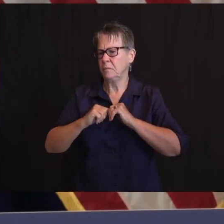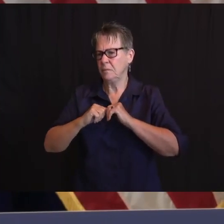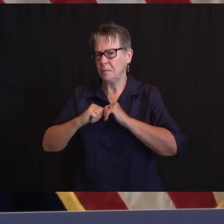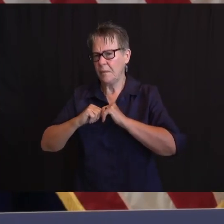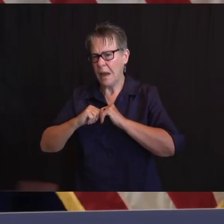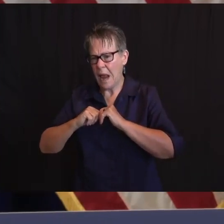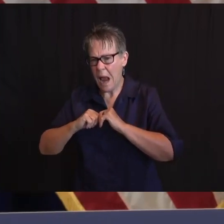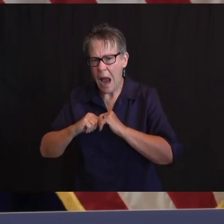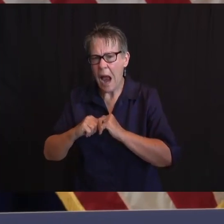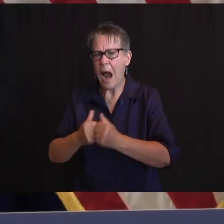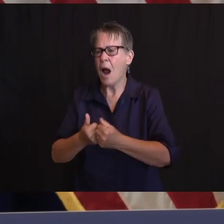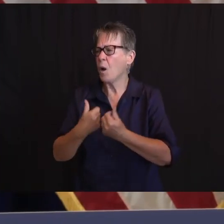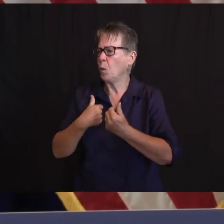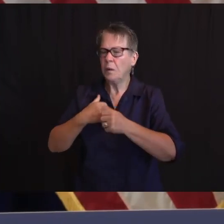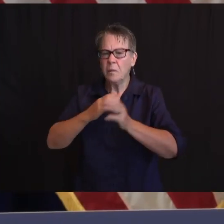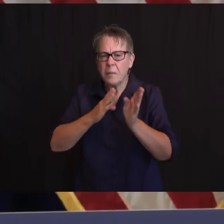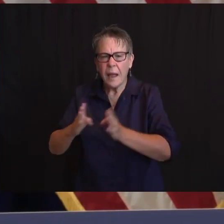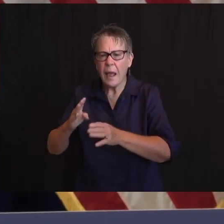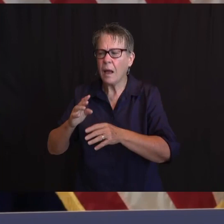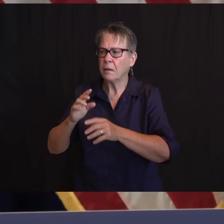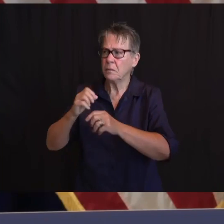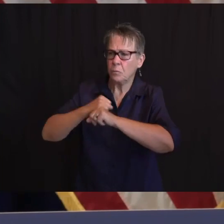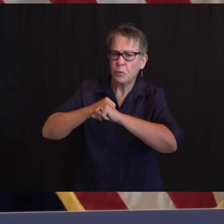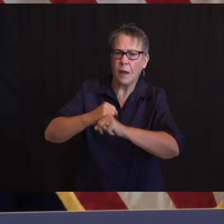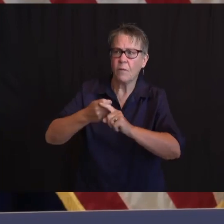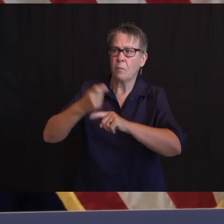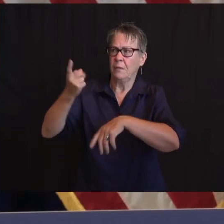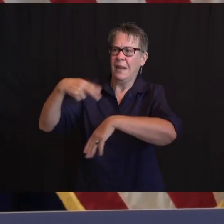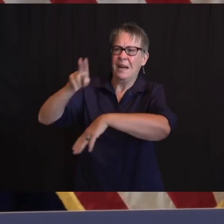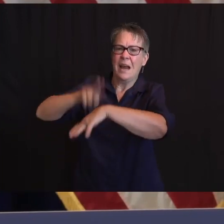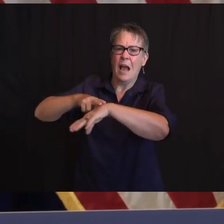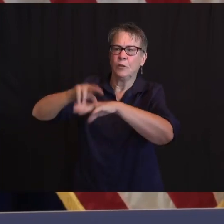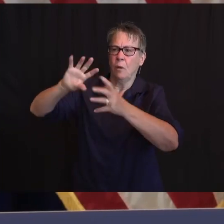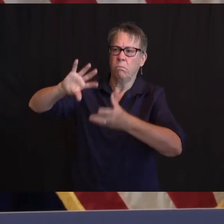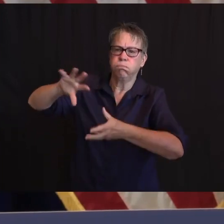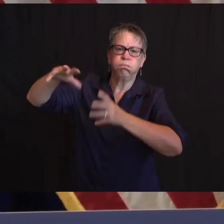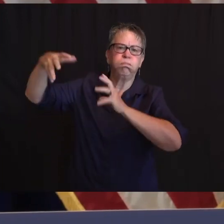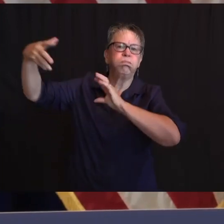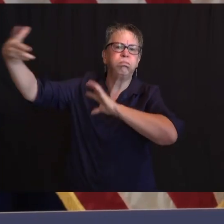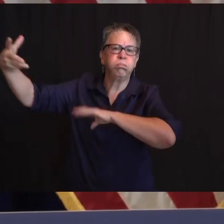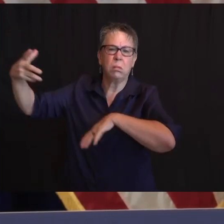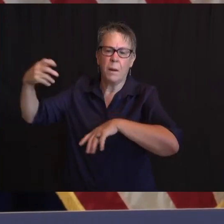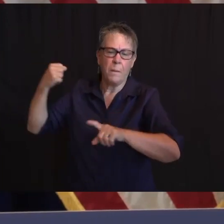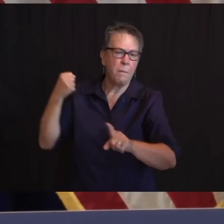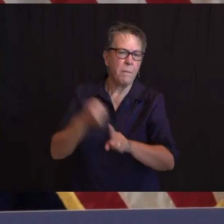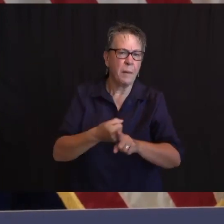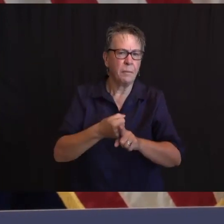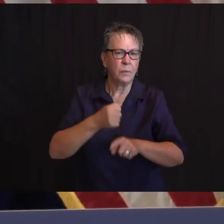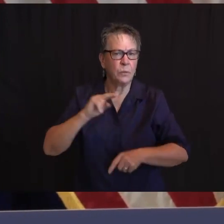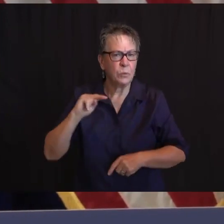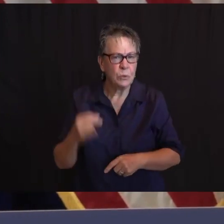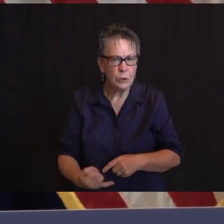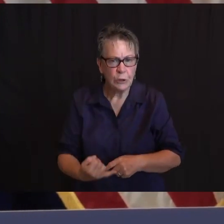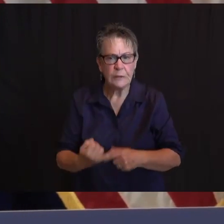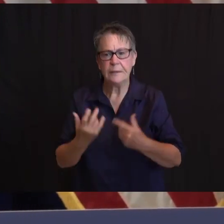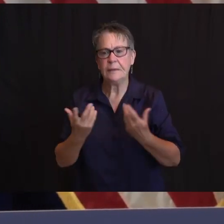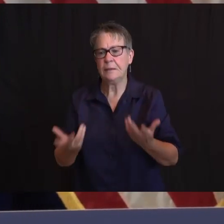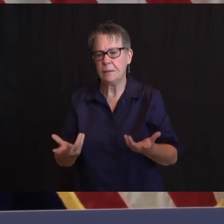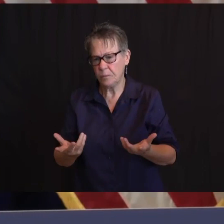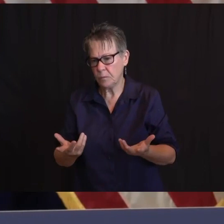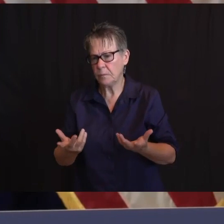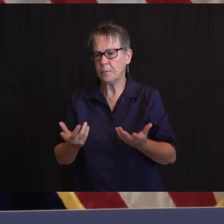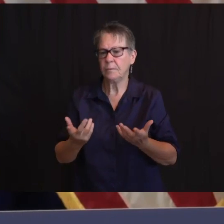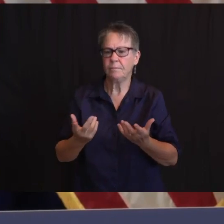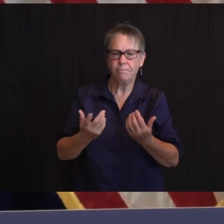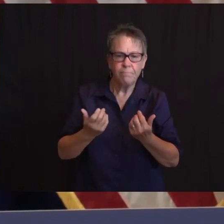Preparedness Task Force, which is a group that's charged with the coordinating the preparedness efforts of our state. As we continue our